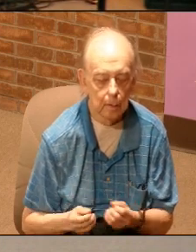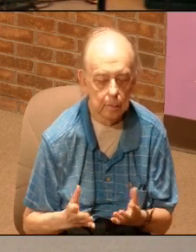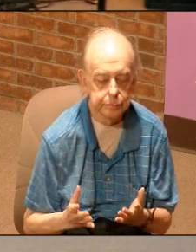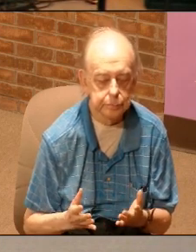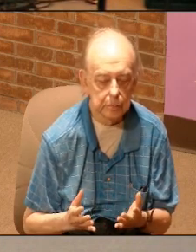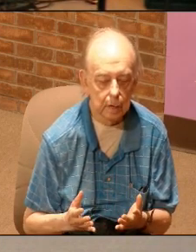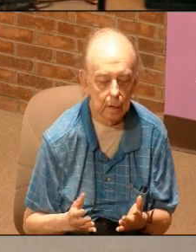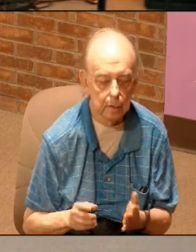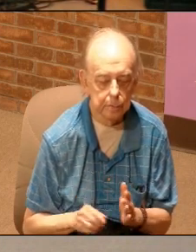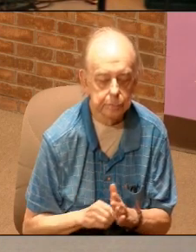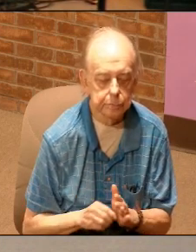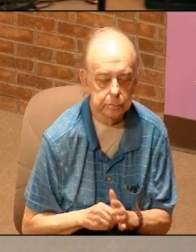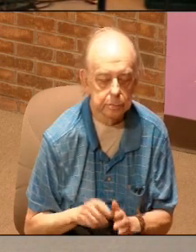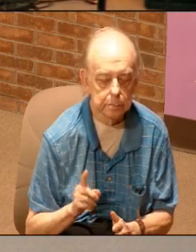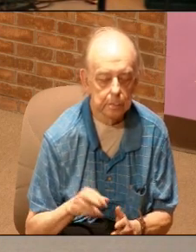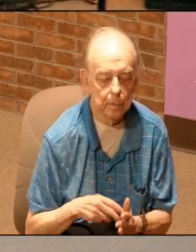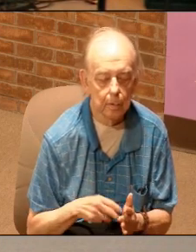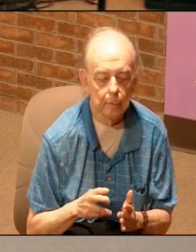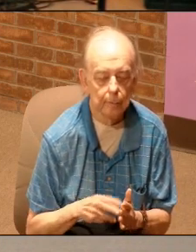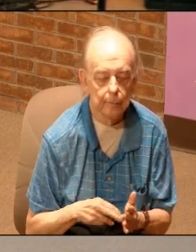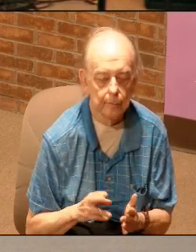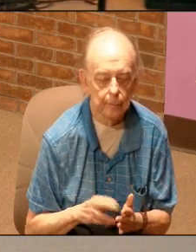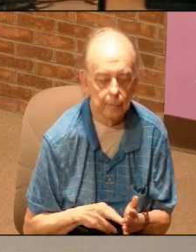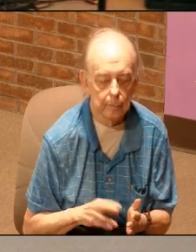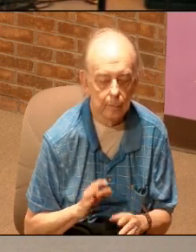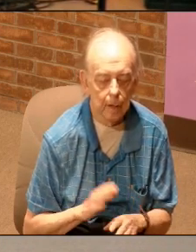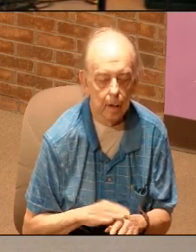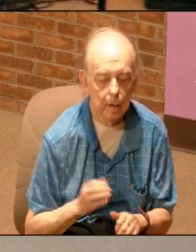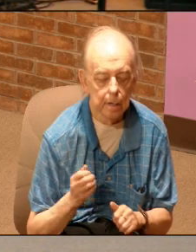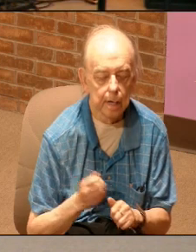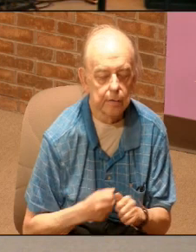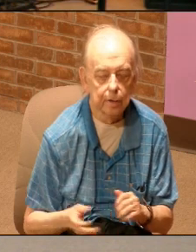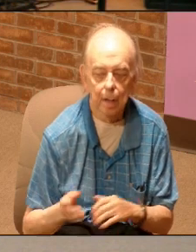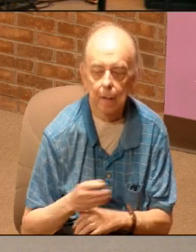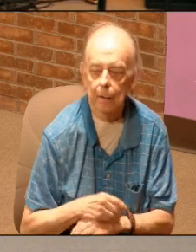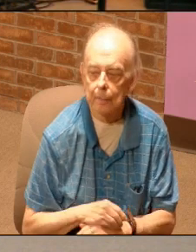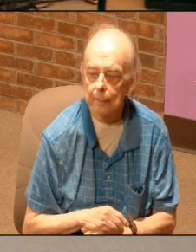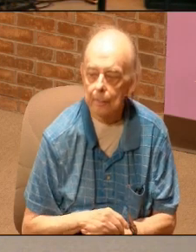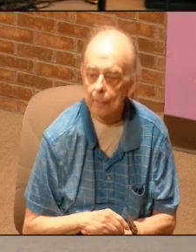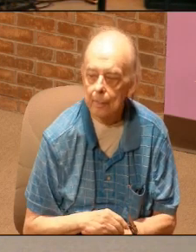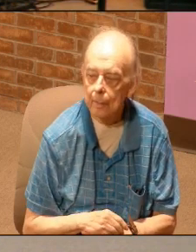many verses you need to read on each one of those days.